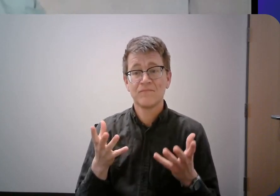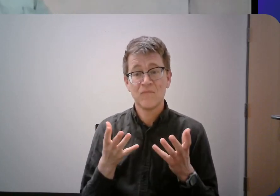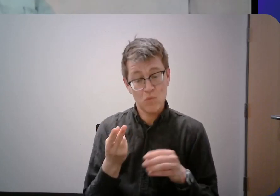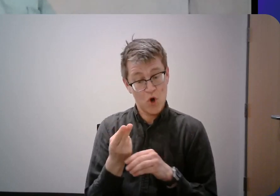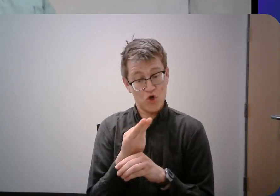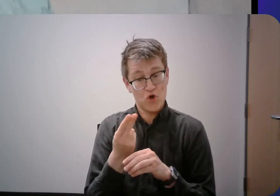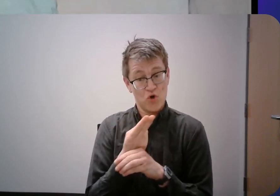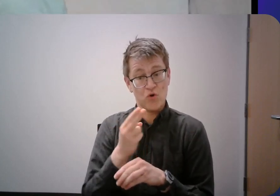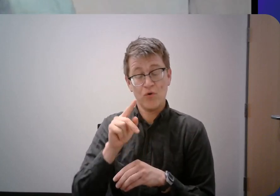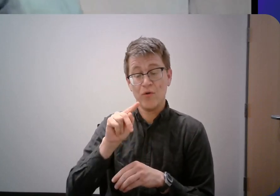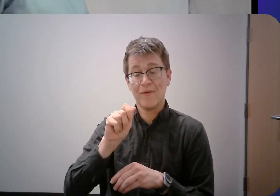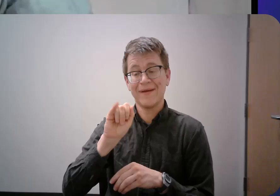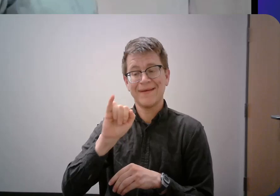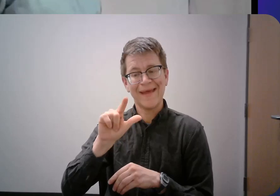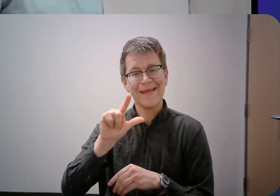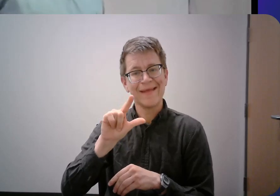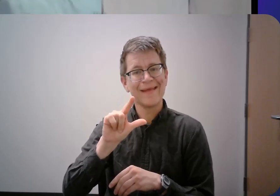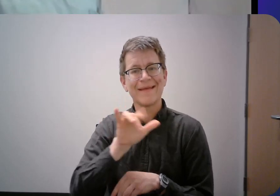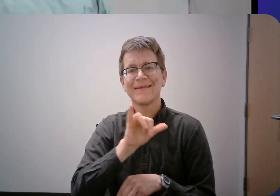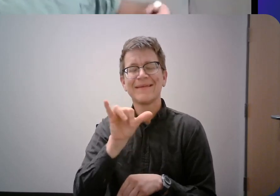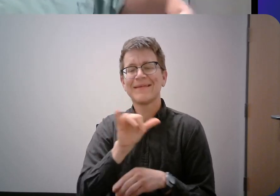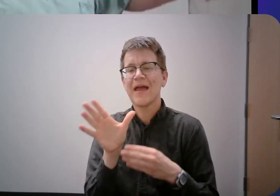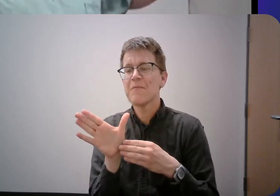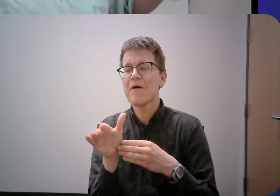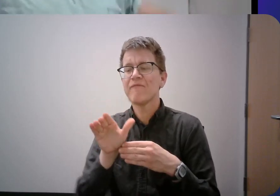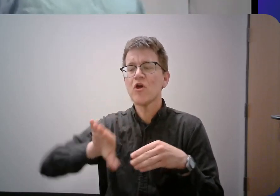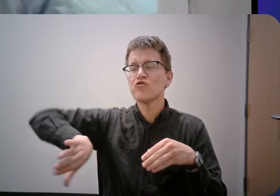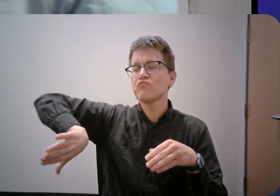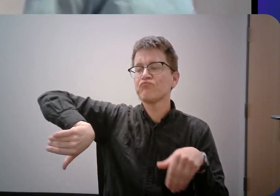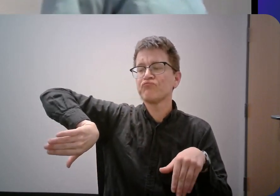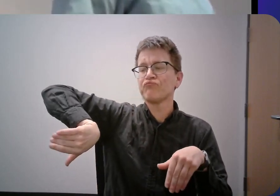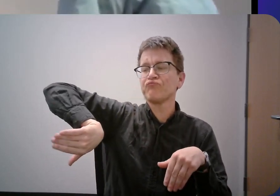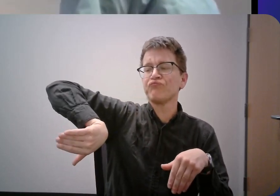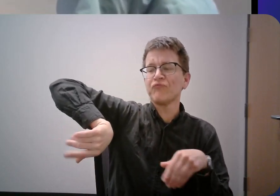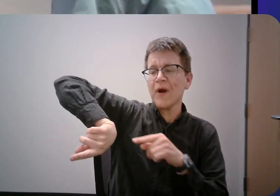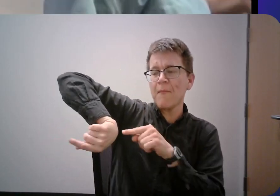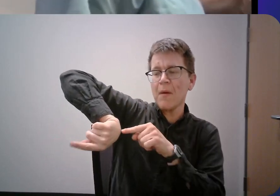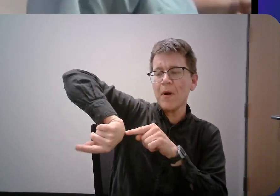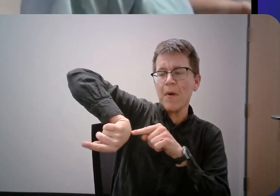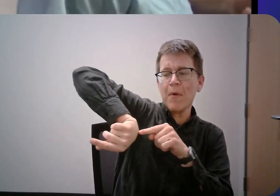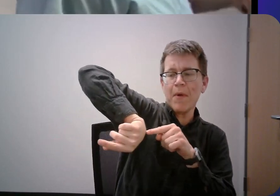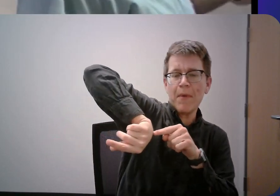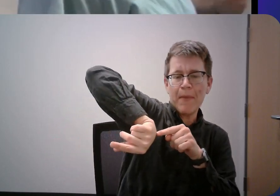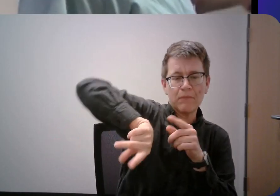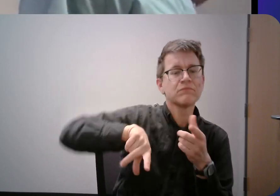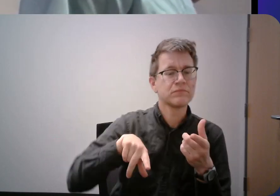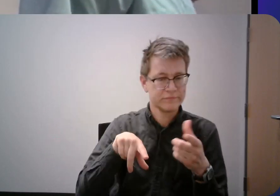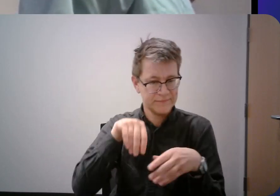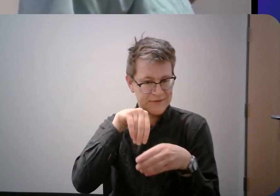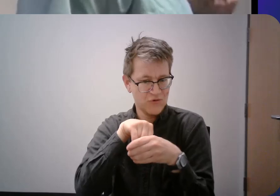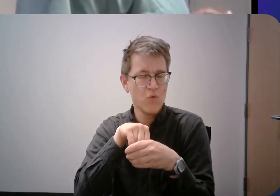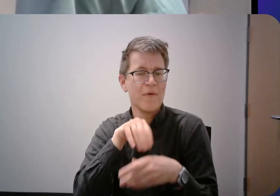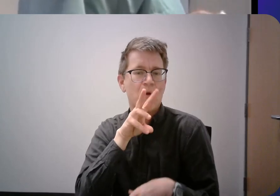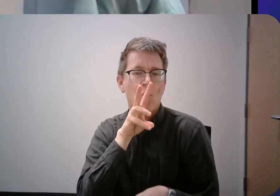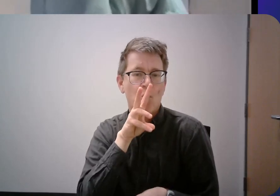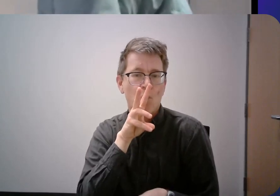is a bacteria. The funny thing is that when it enters the woman's body, it actually stimulates an immune